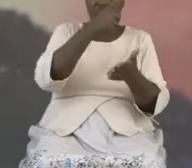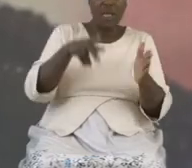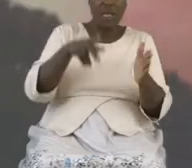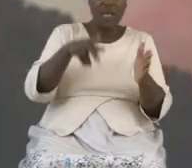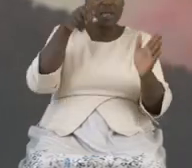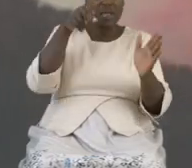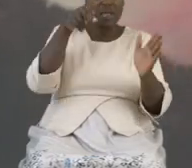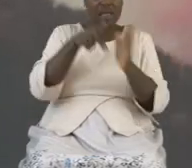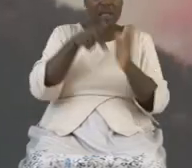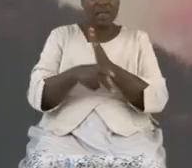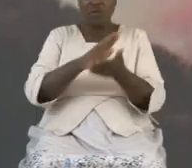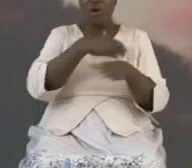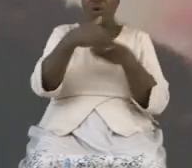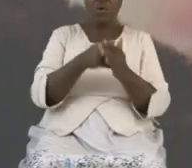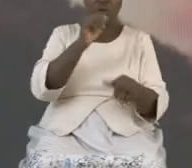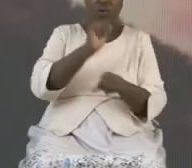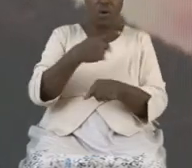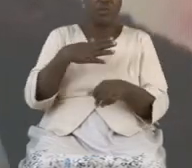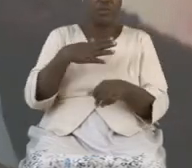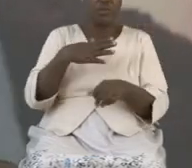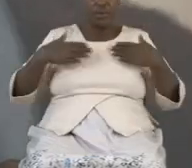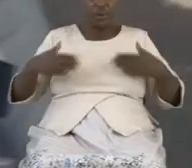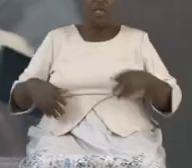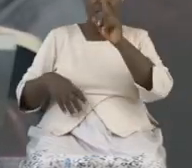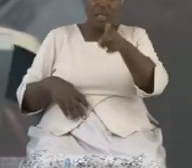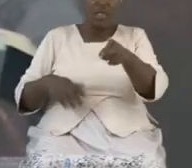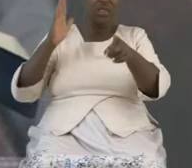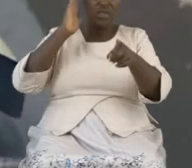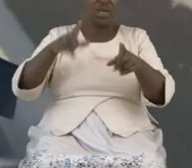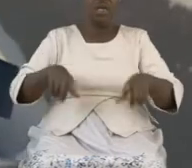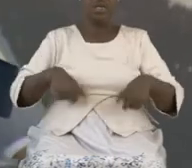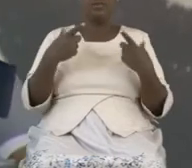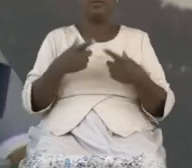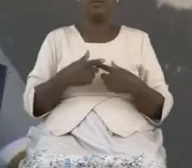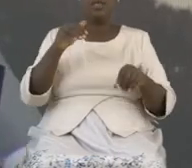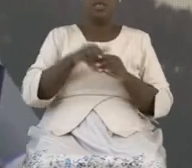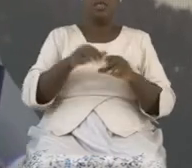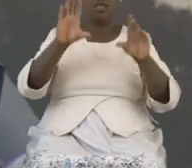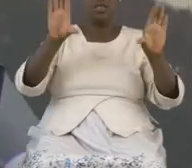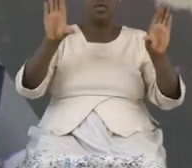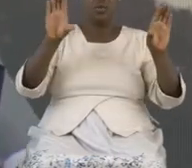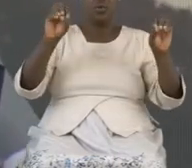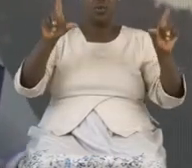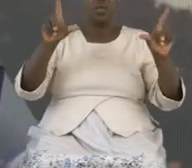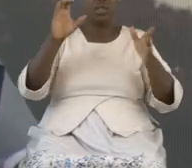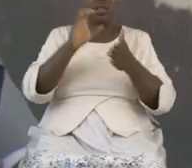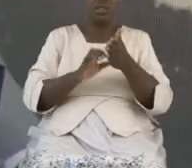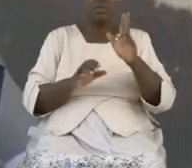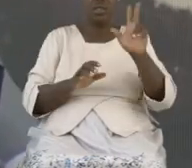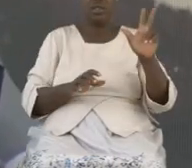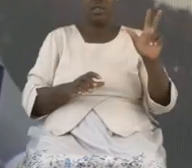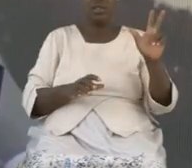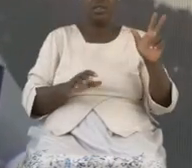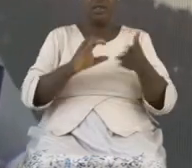ye shall live. Colossians chapter 3, verse